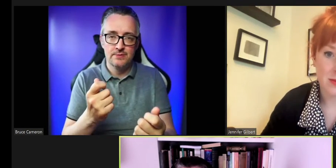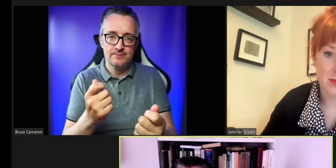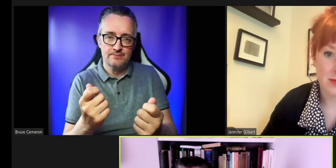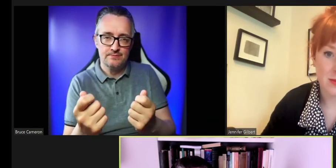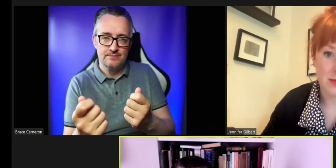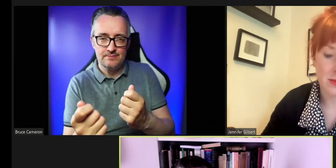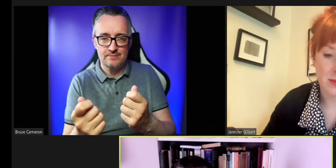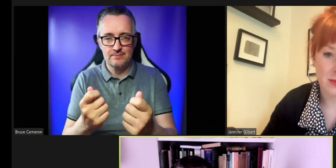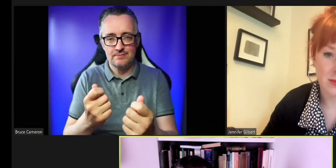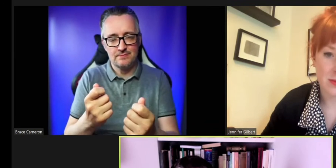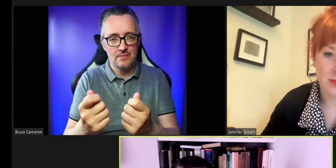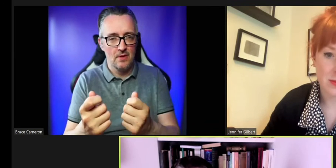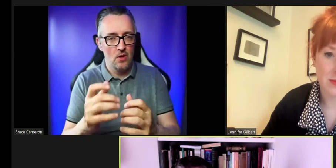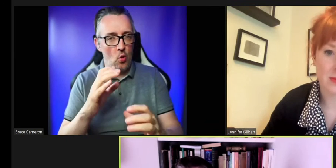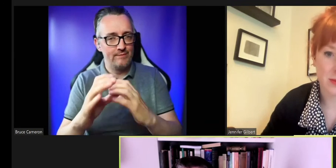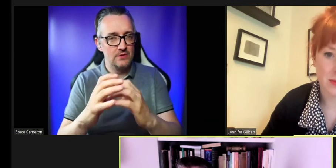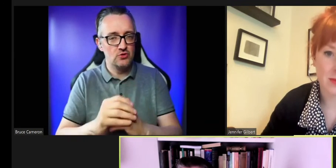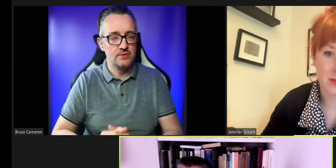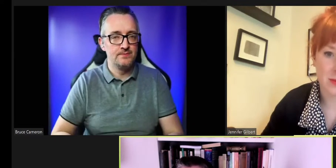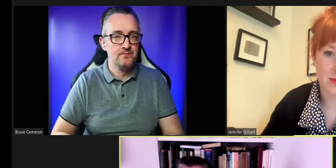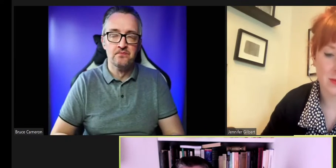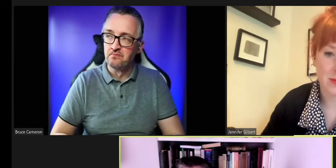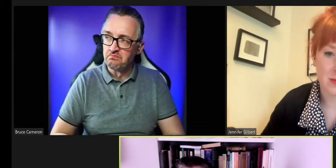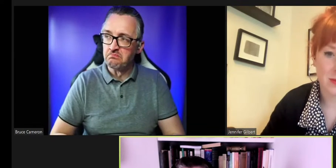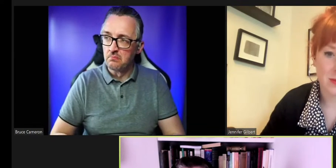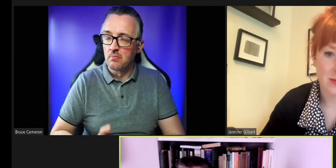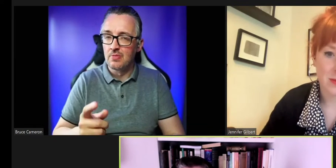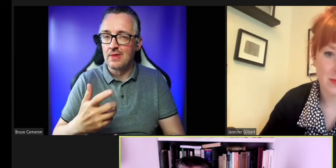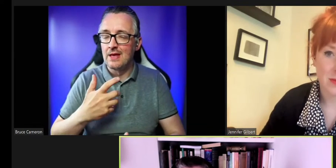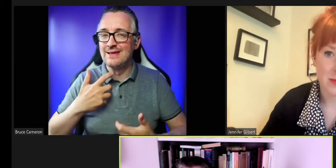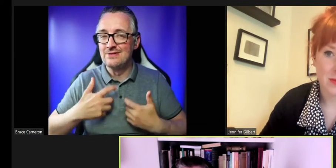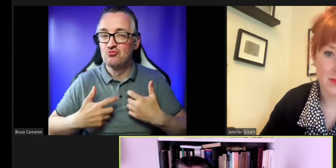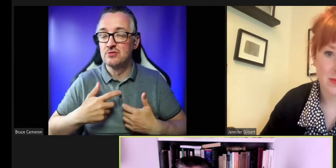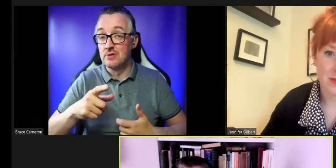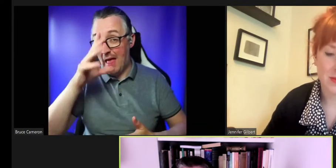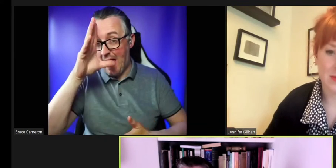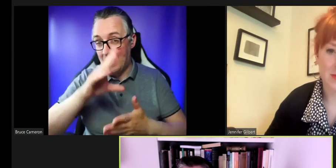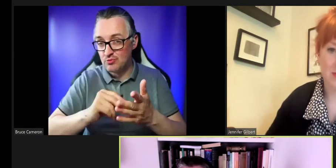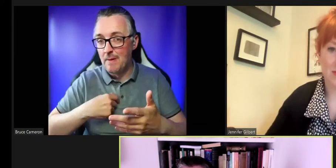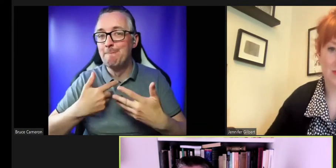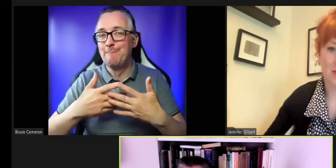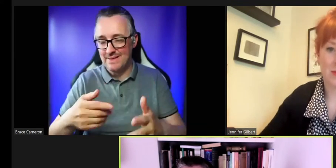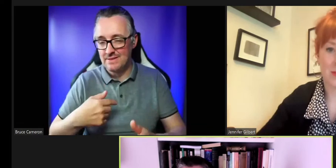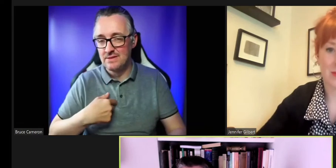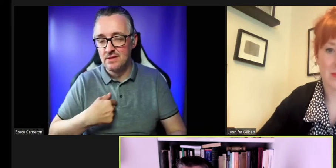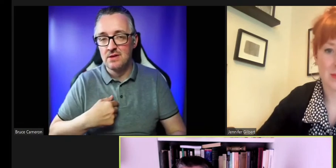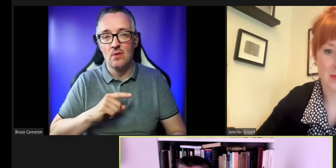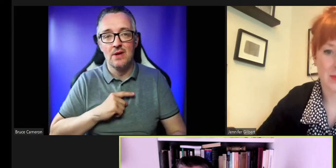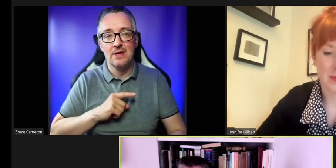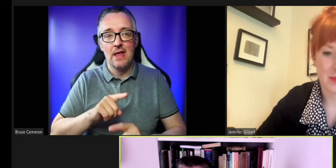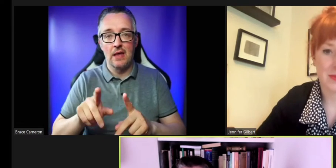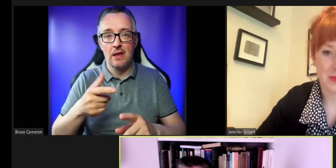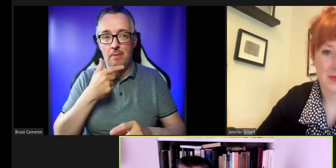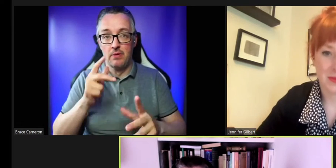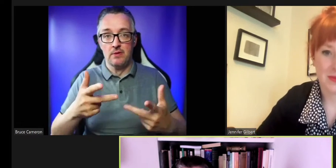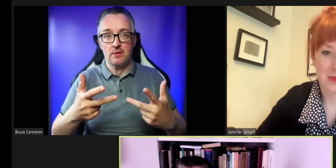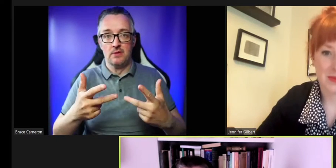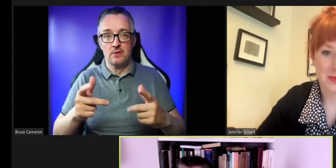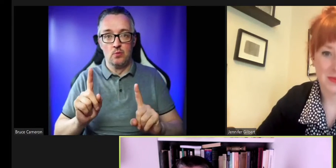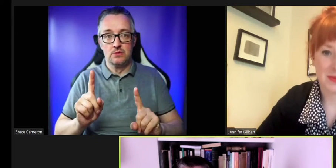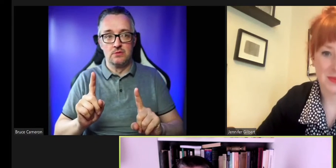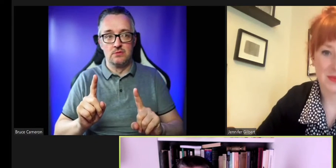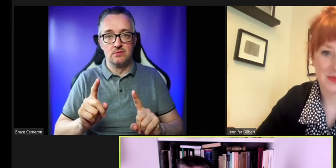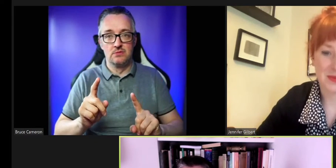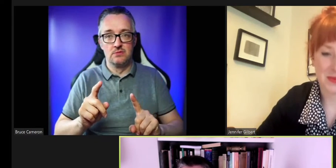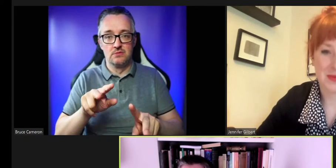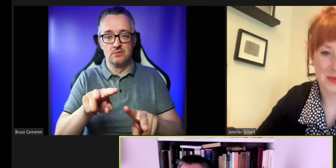This is interesting, isn't it? I've had that experience too, where people look like a rabbit in the headlamps and they don't know what